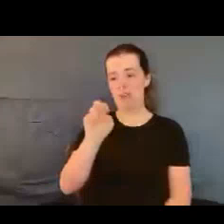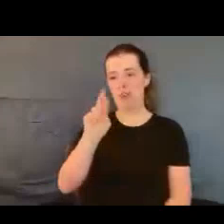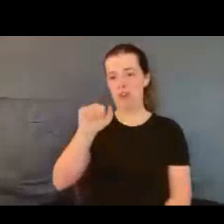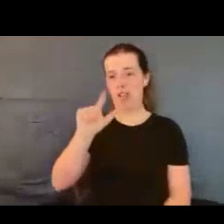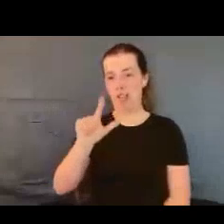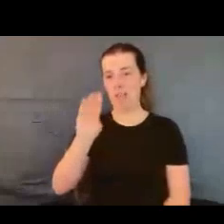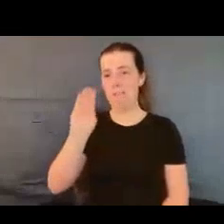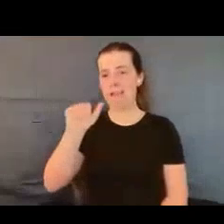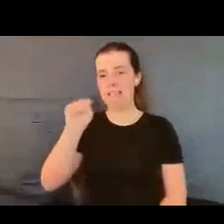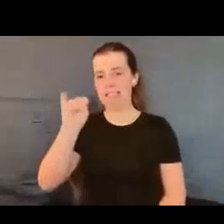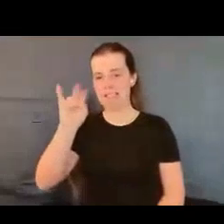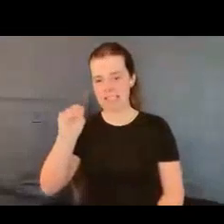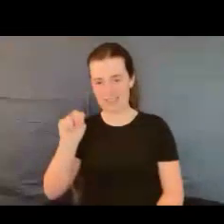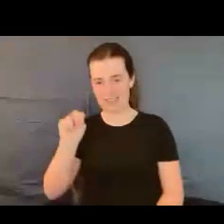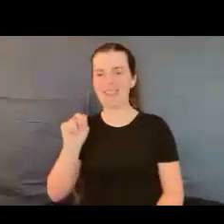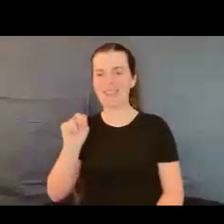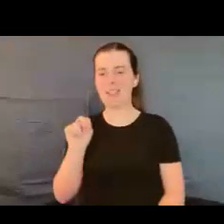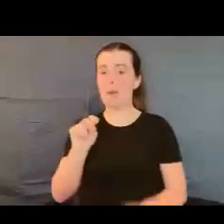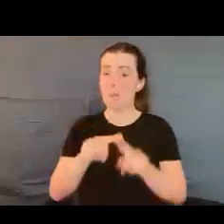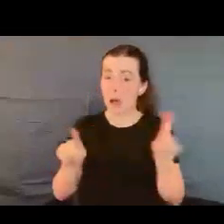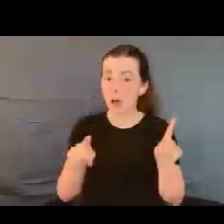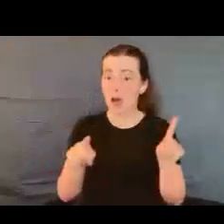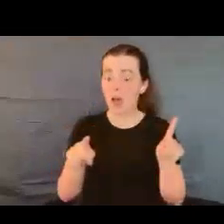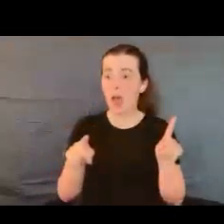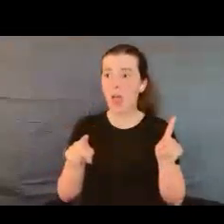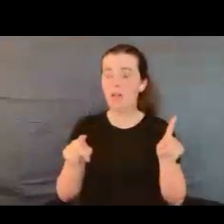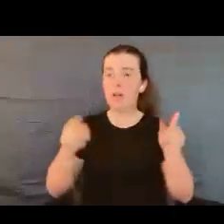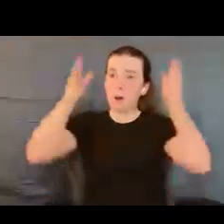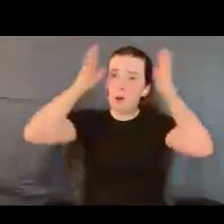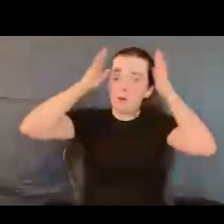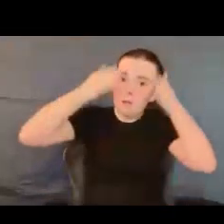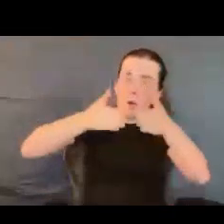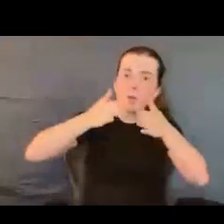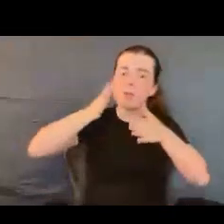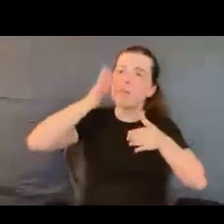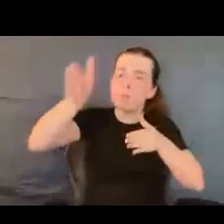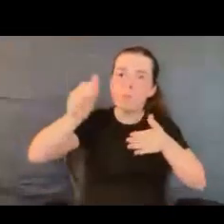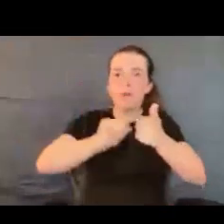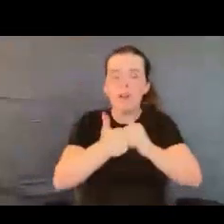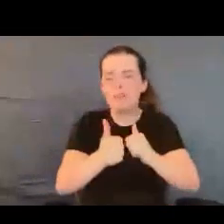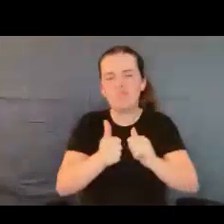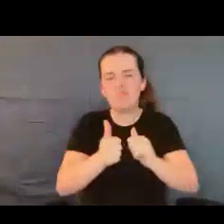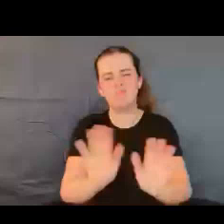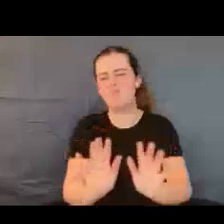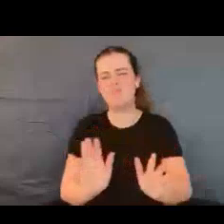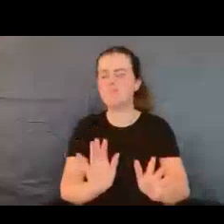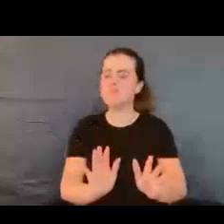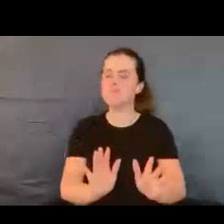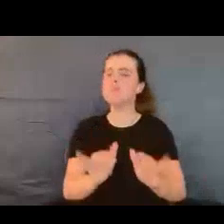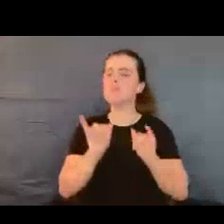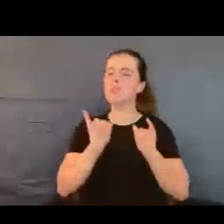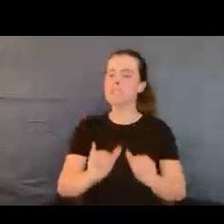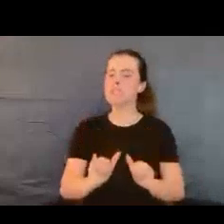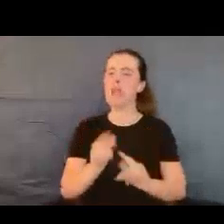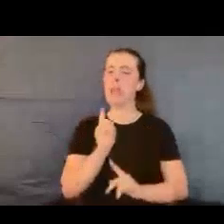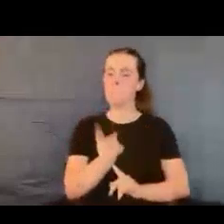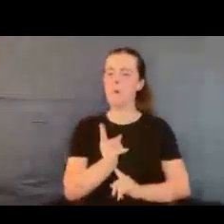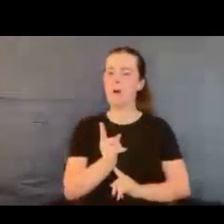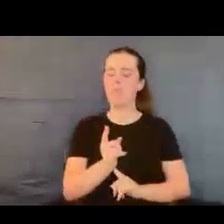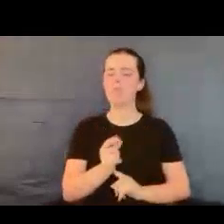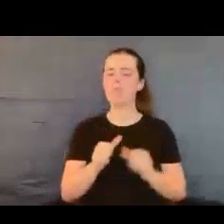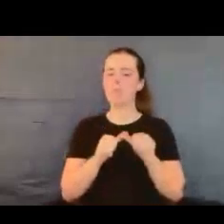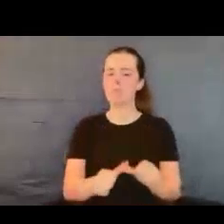But don't think too much about the future of the race. Just stay where you are at any moment, and you can just keep chugging along. So that's